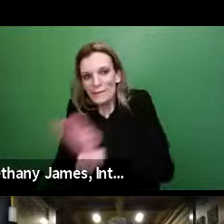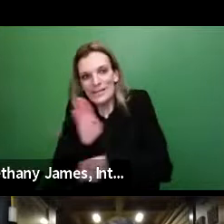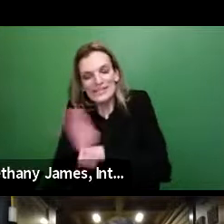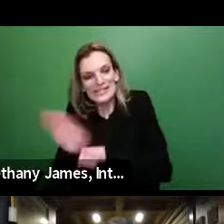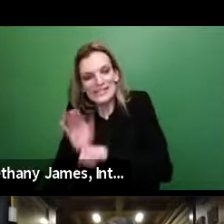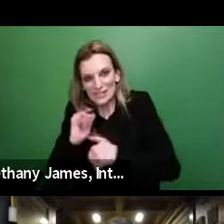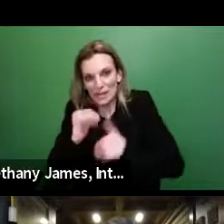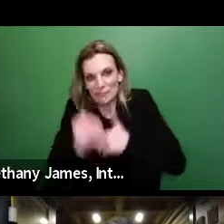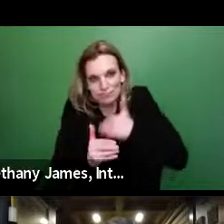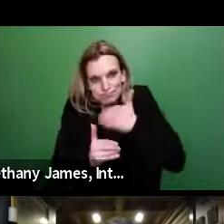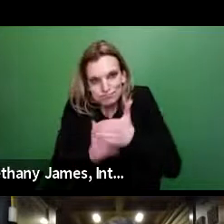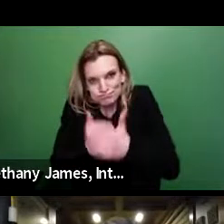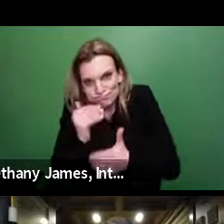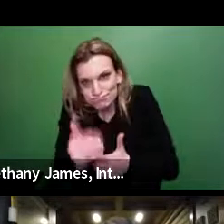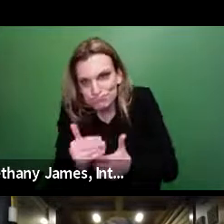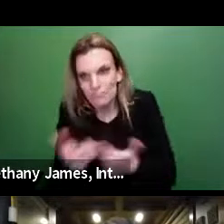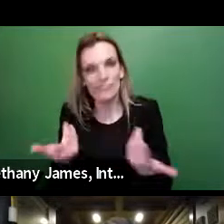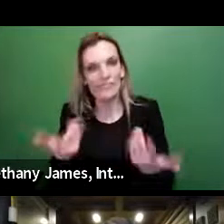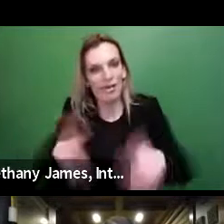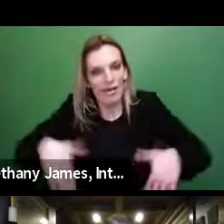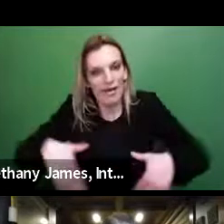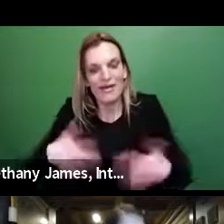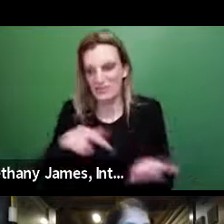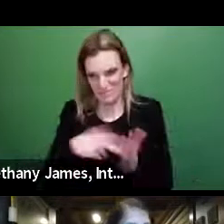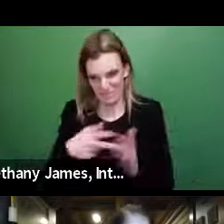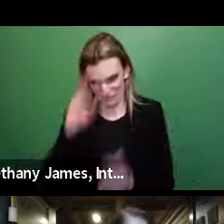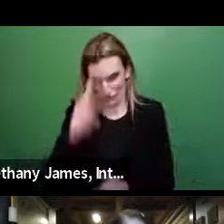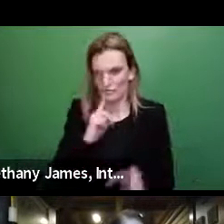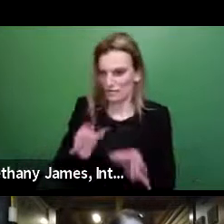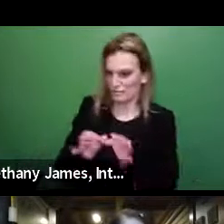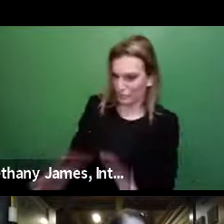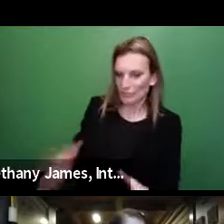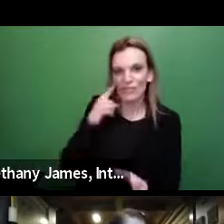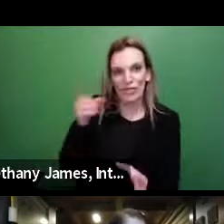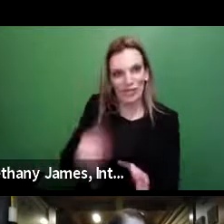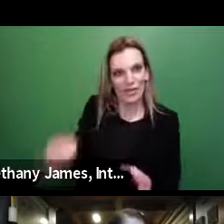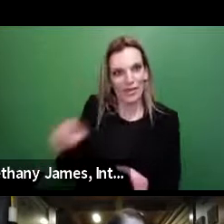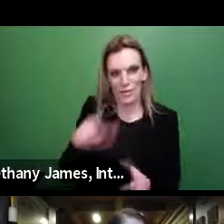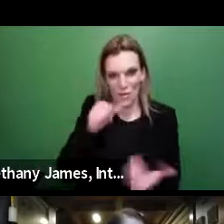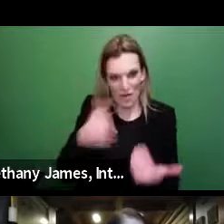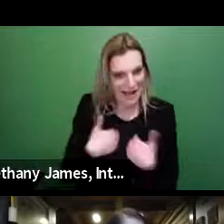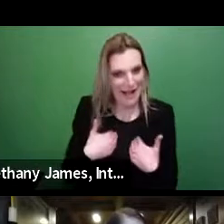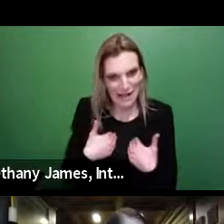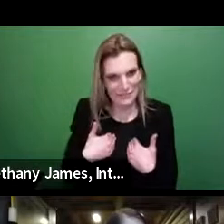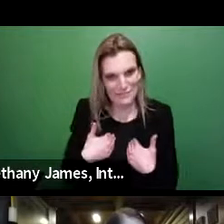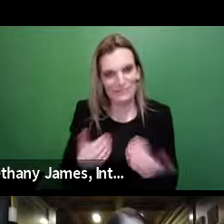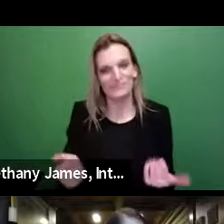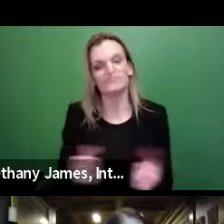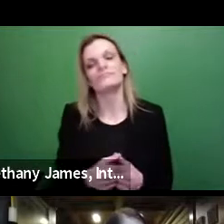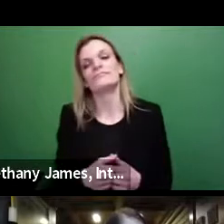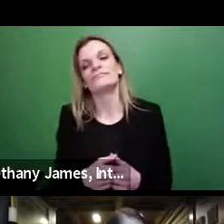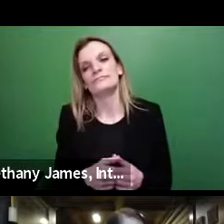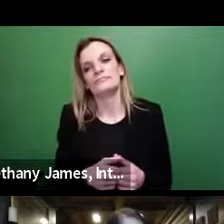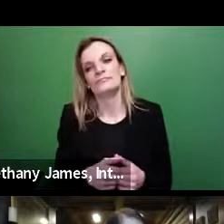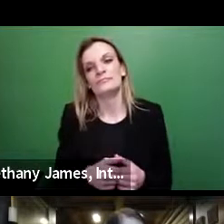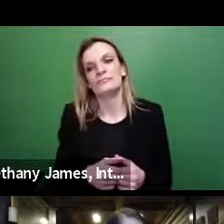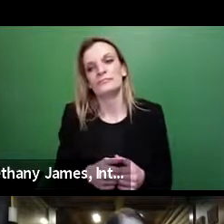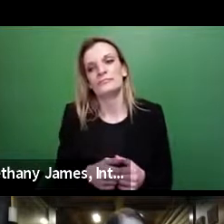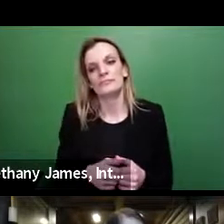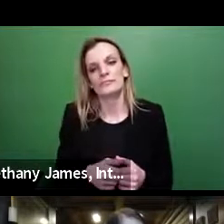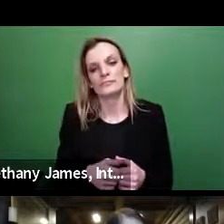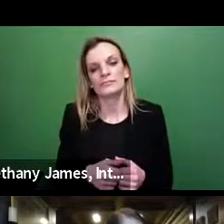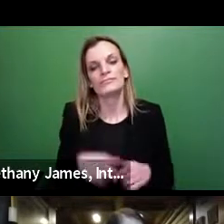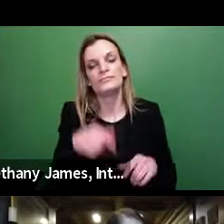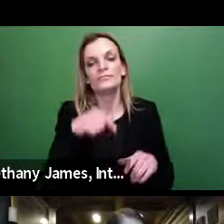out that don't have a track record to try and get completion bonds for that. And I will say that